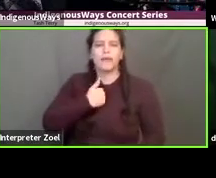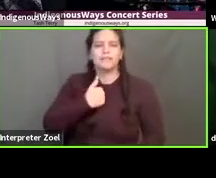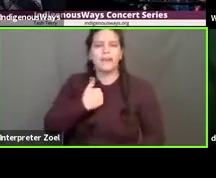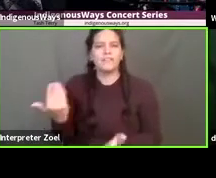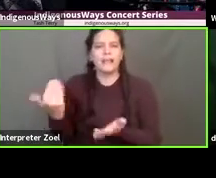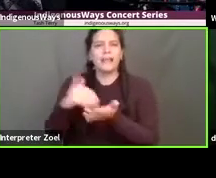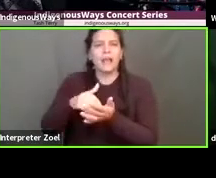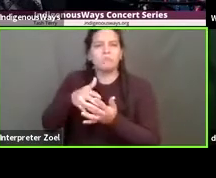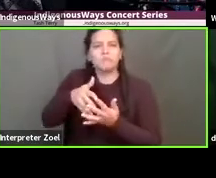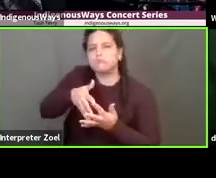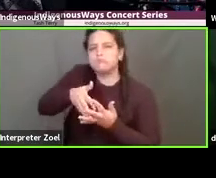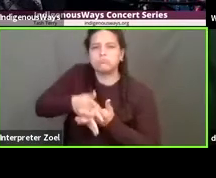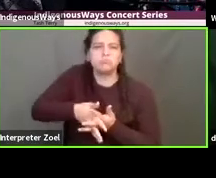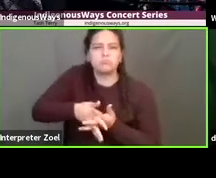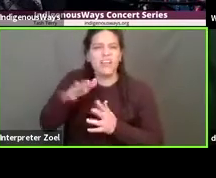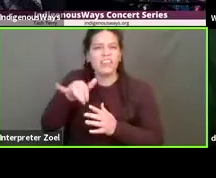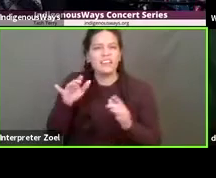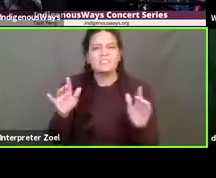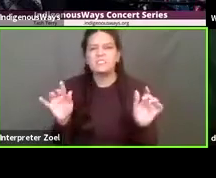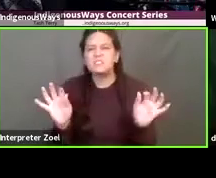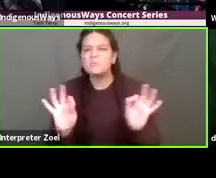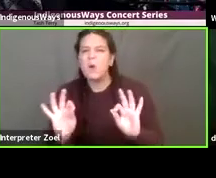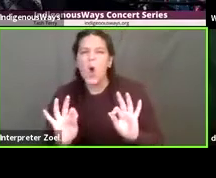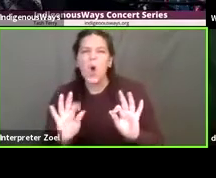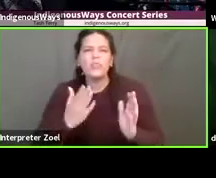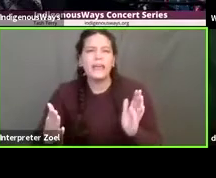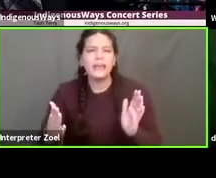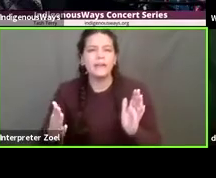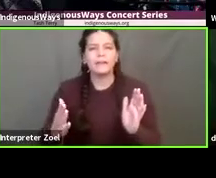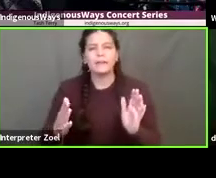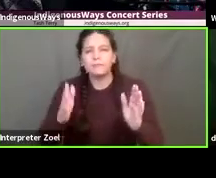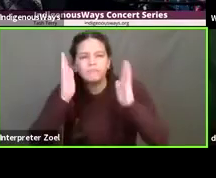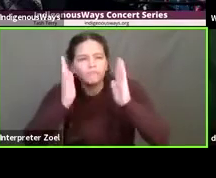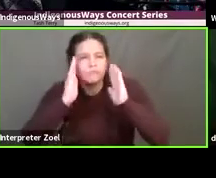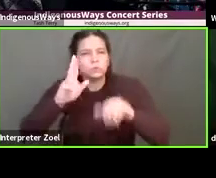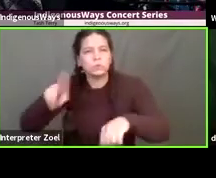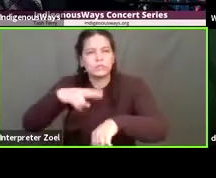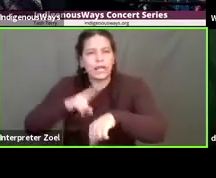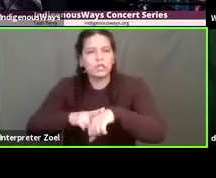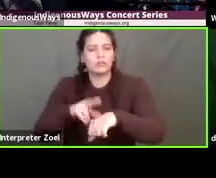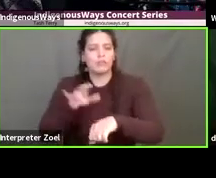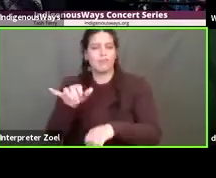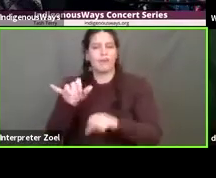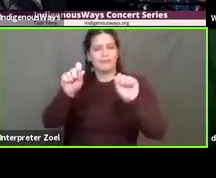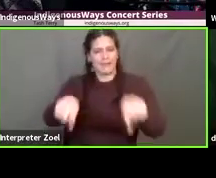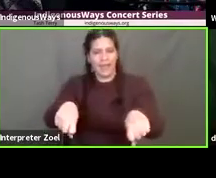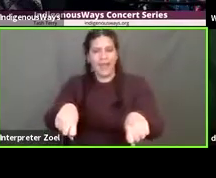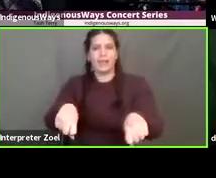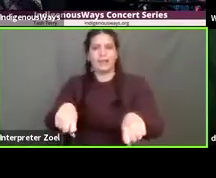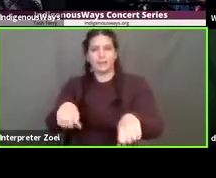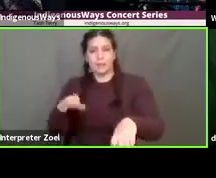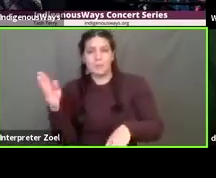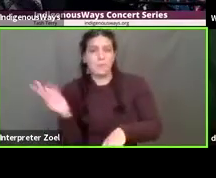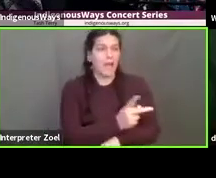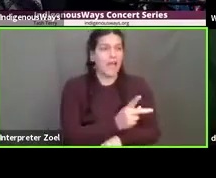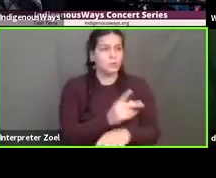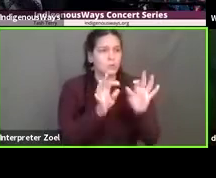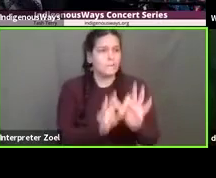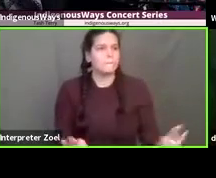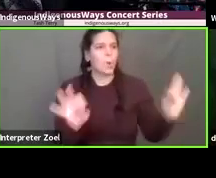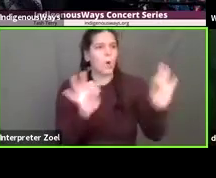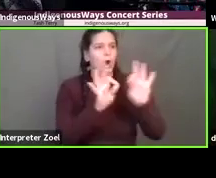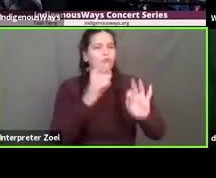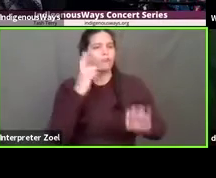in hearing a bird and listening to nature, that can really bring you back to what's important, you know, bring you back